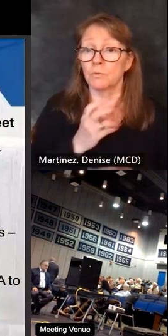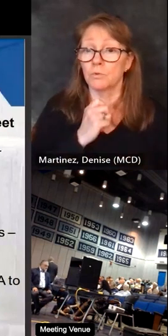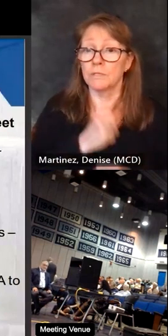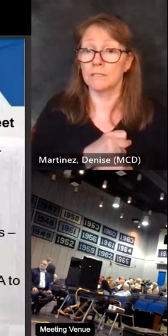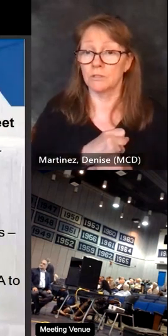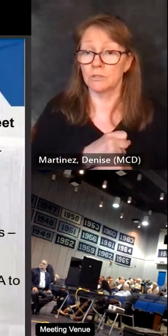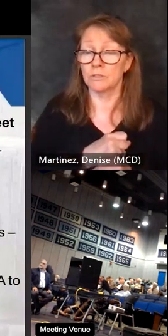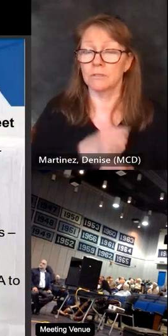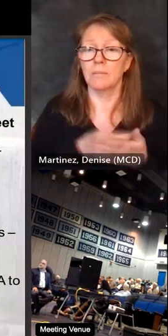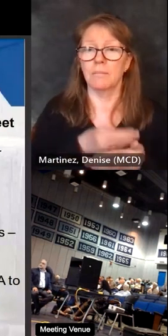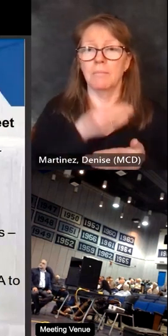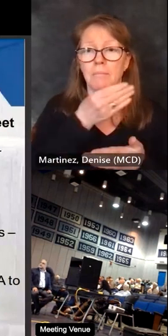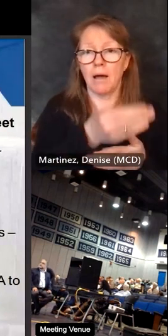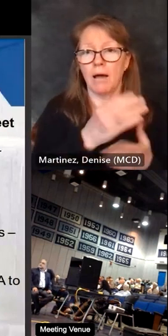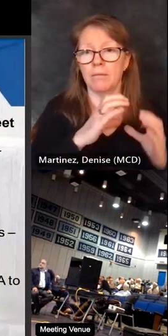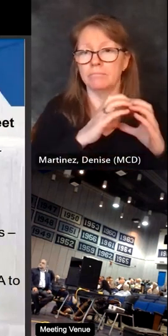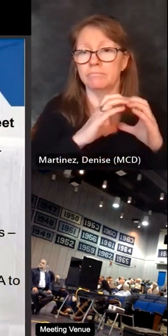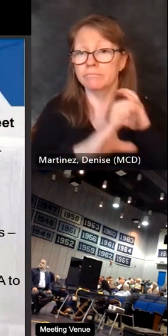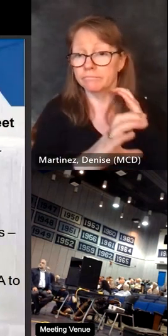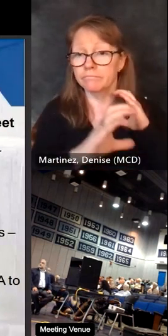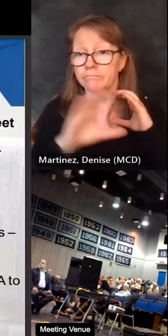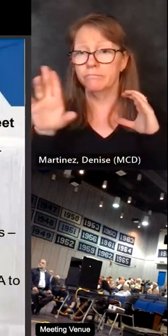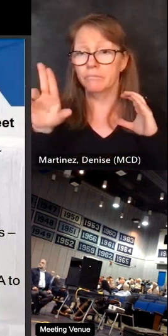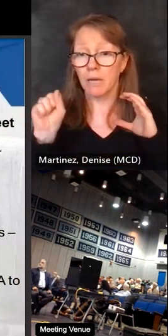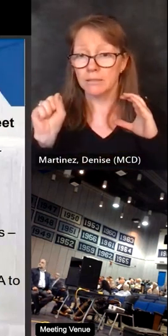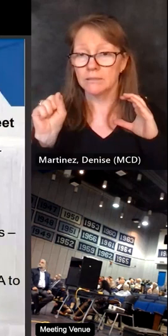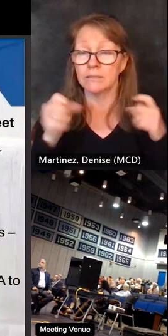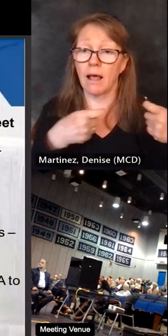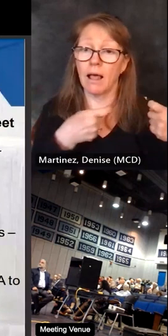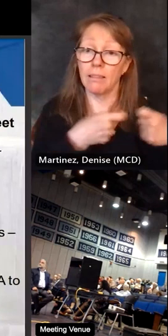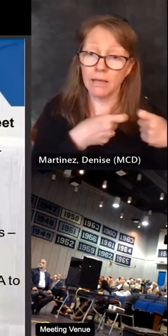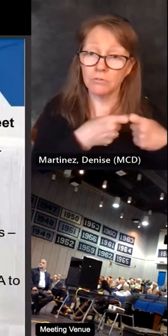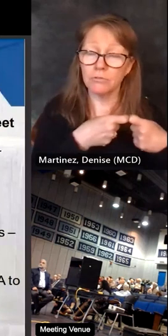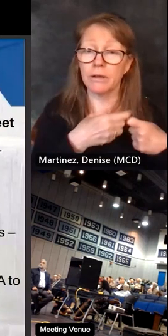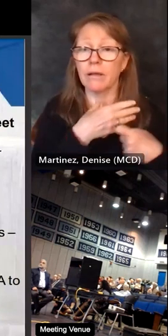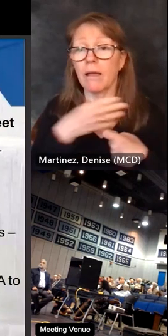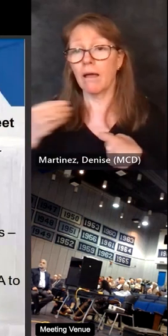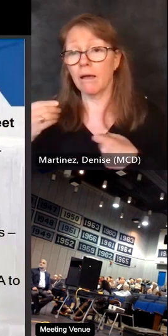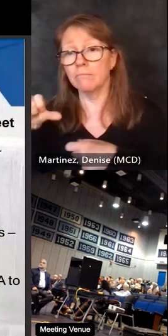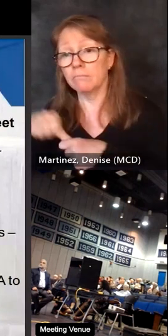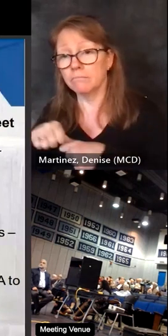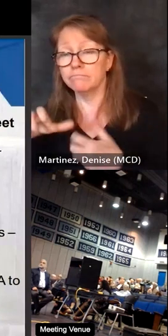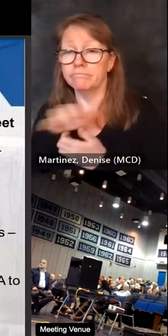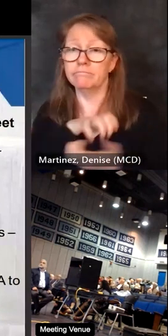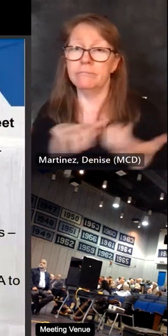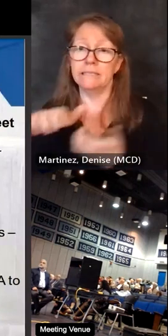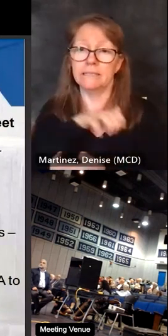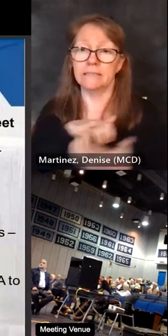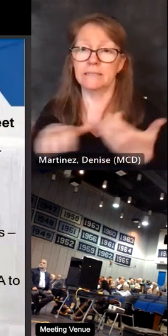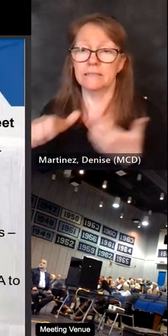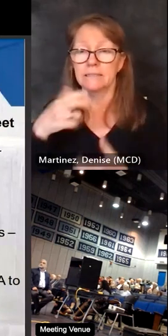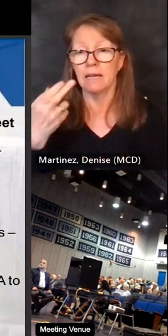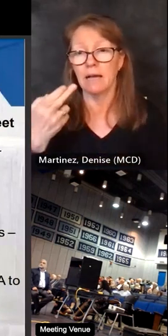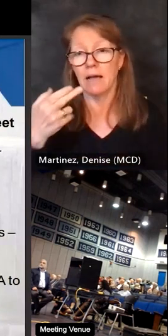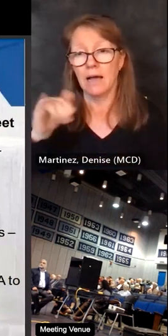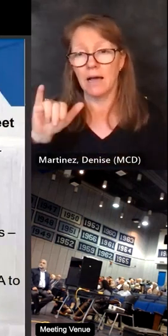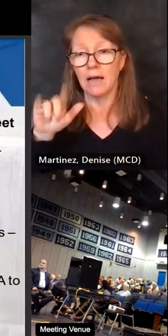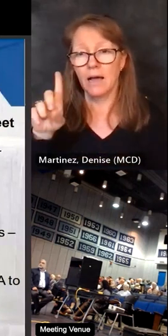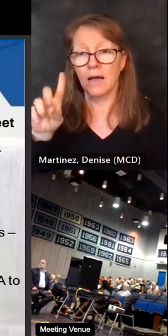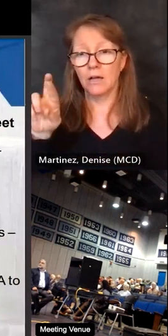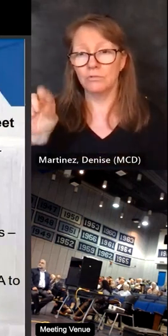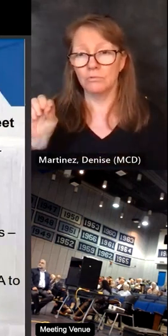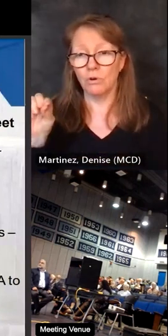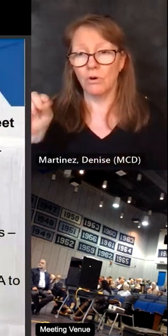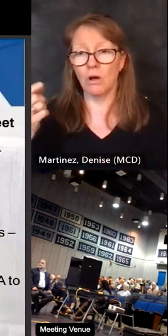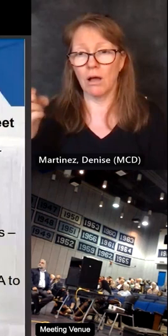mixture of hybrid buses and battery electric buses. And that allows us to make sure that we're keeping our buses reliable